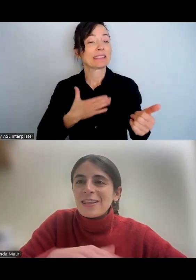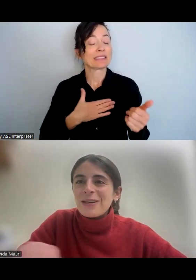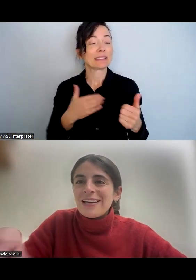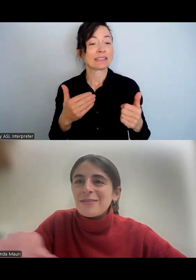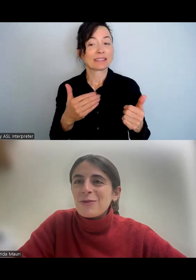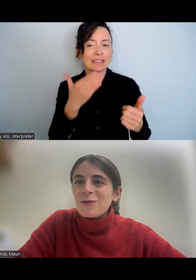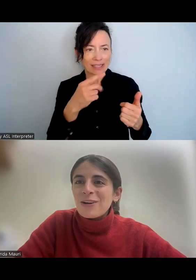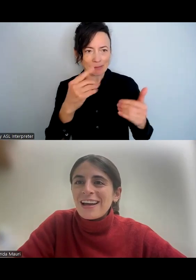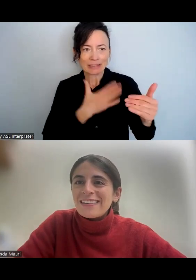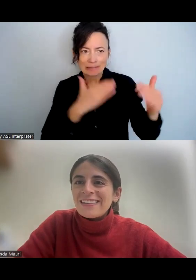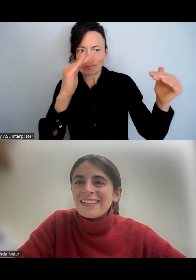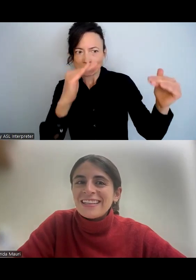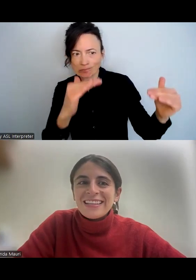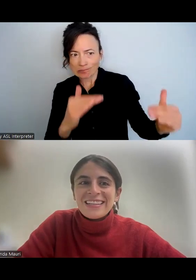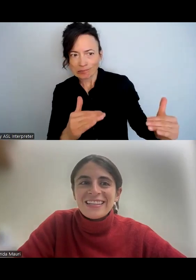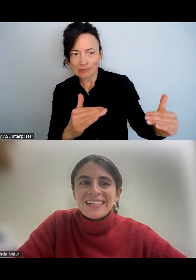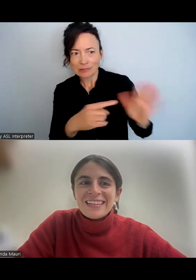Thank you. And I think we need to move through again.